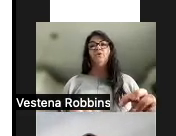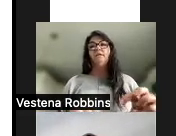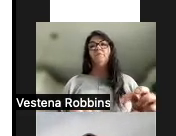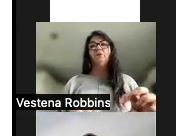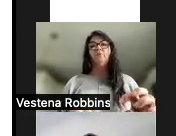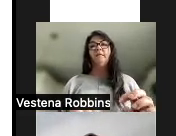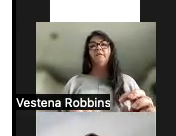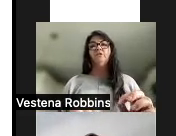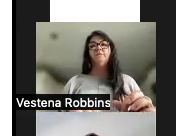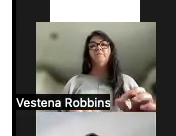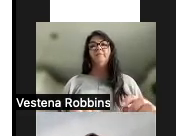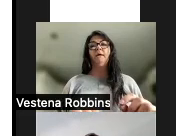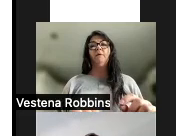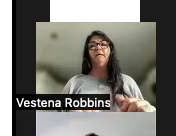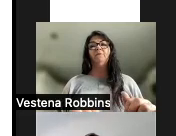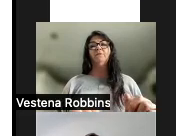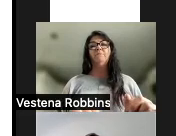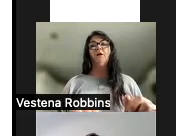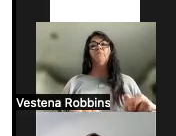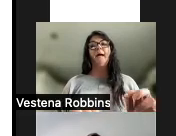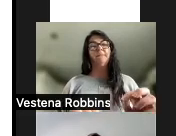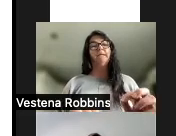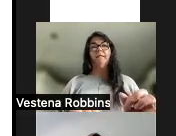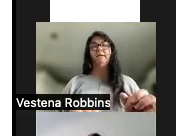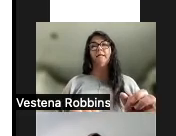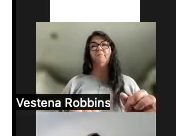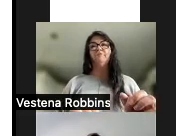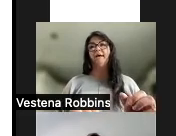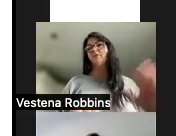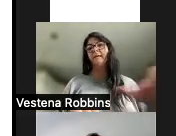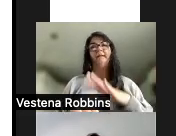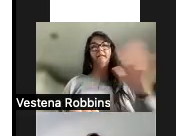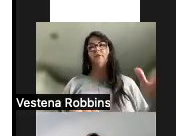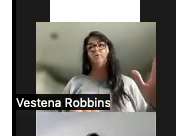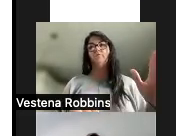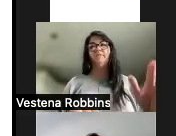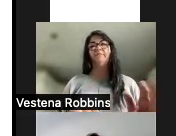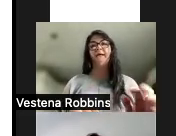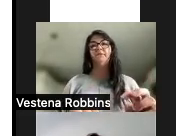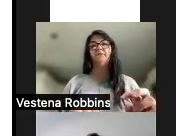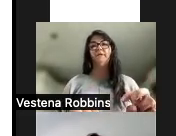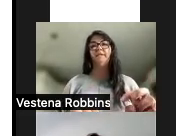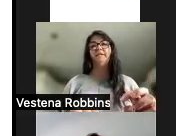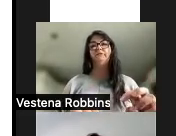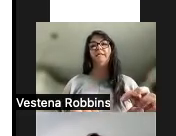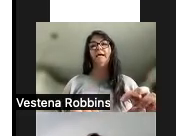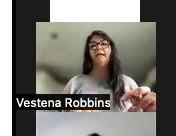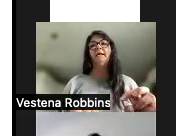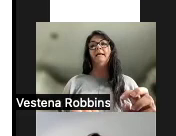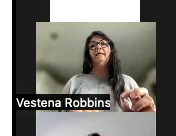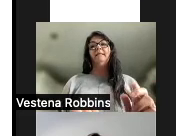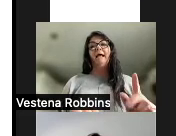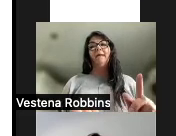resulting cross-partner relationships meant that we could respond rapidly in a collaborative fashion. And I think you've seen that illustrated here